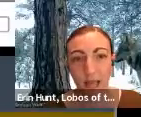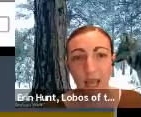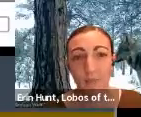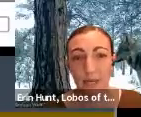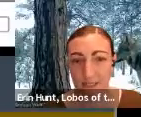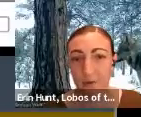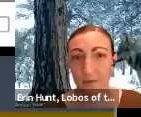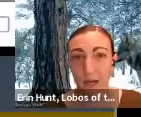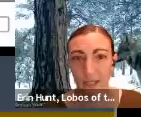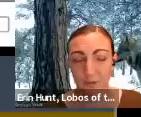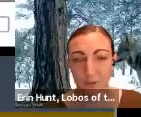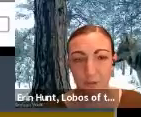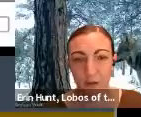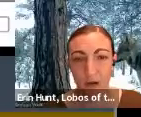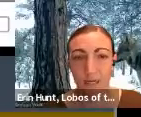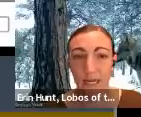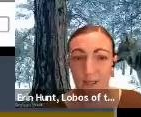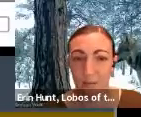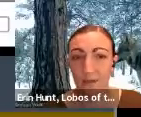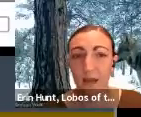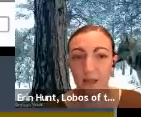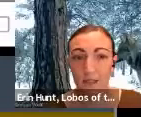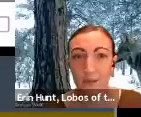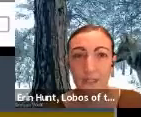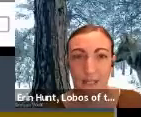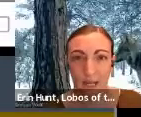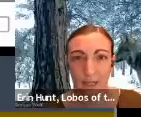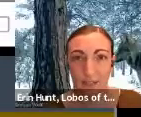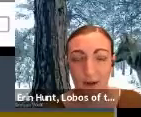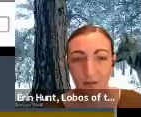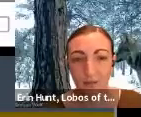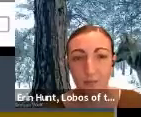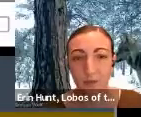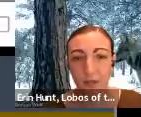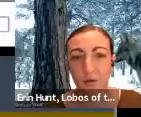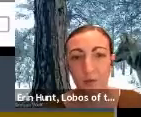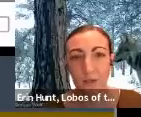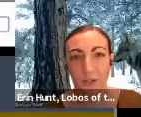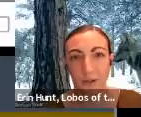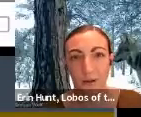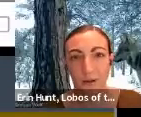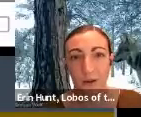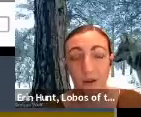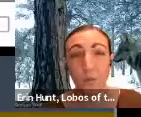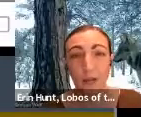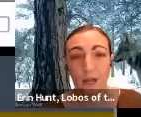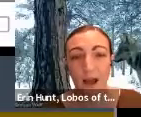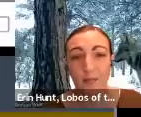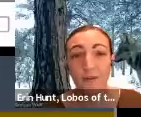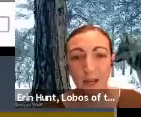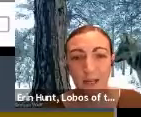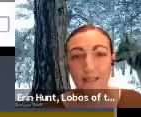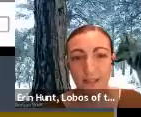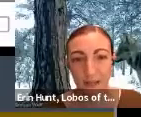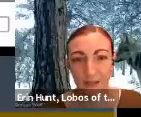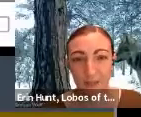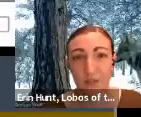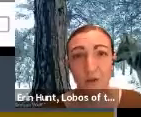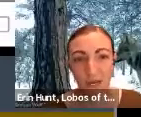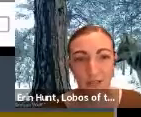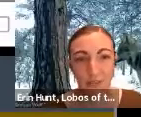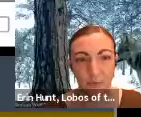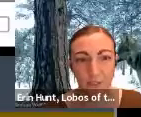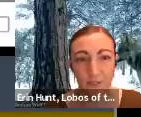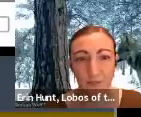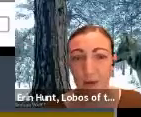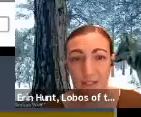order and base the revised rule on independent academic science rather than political pressure. We have 90 days